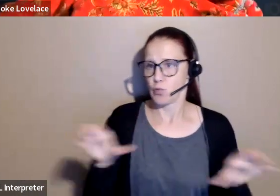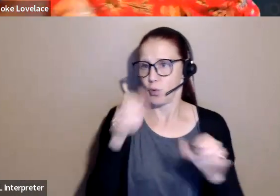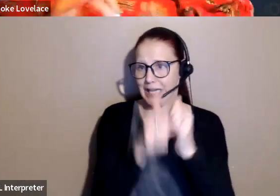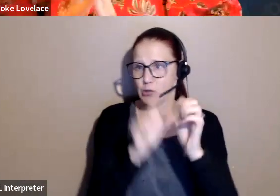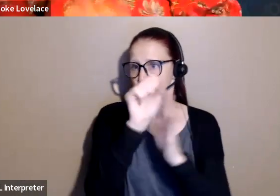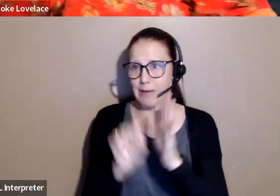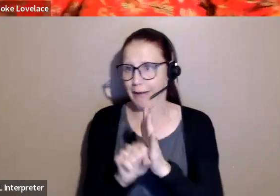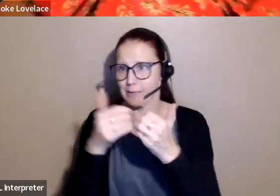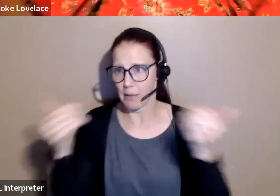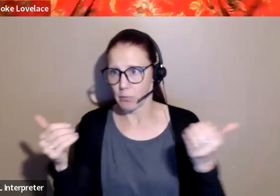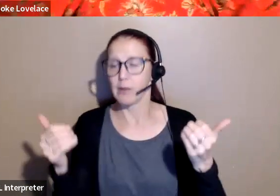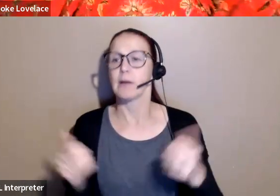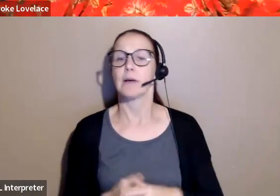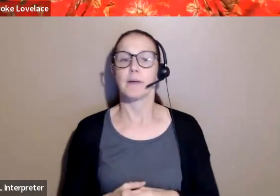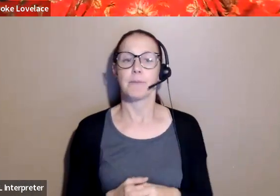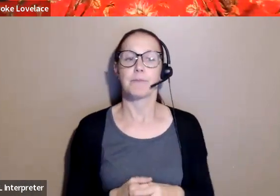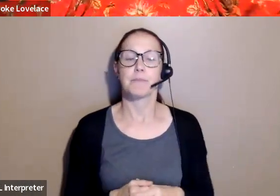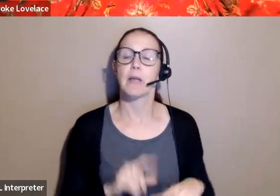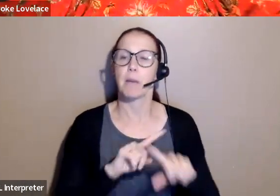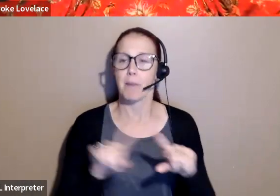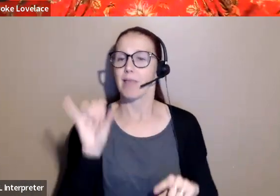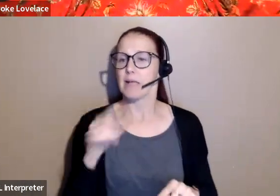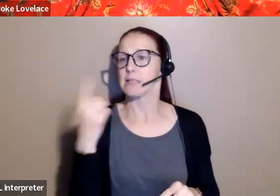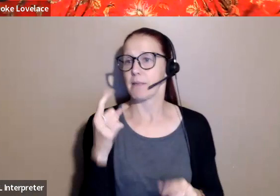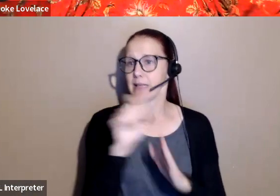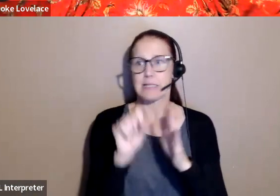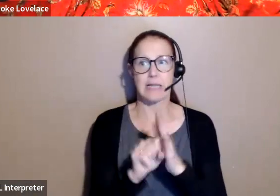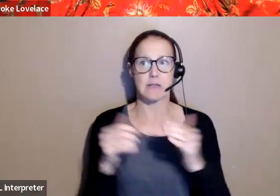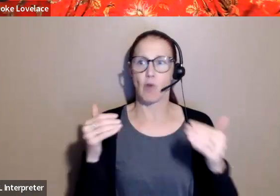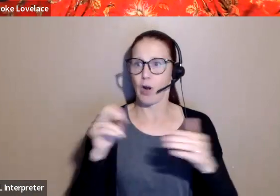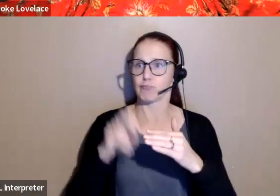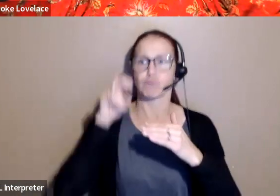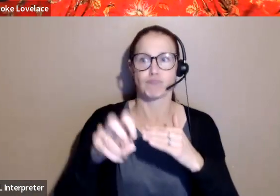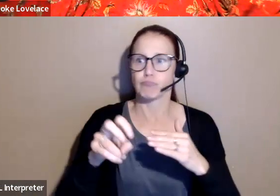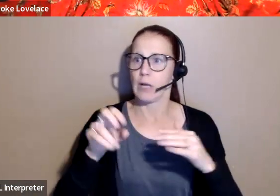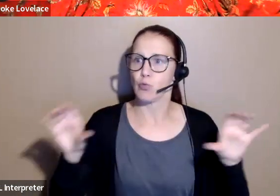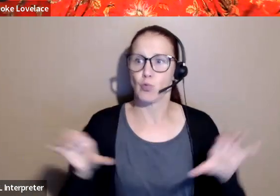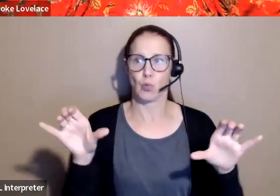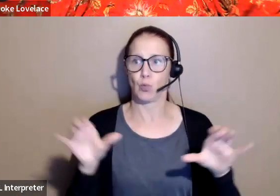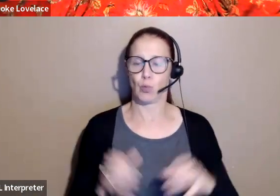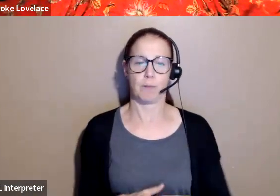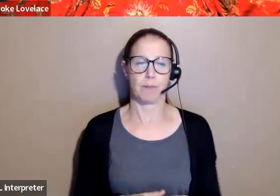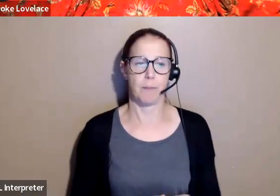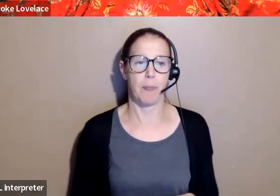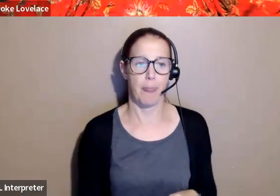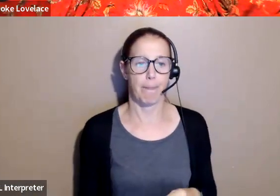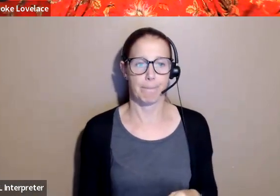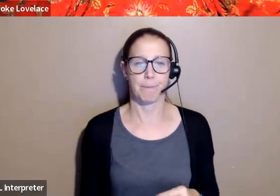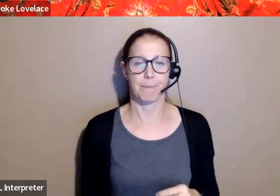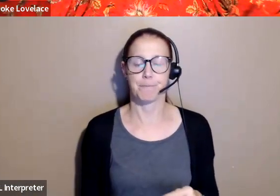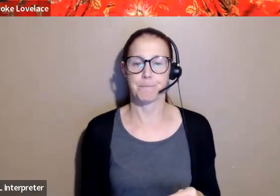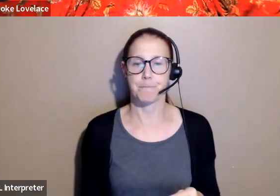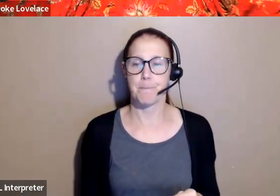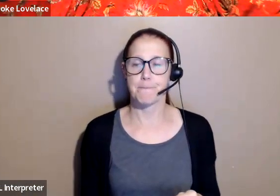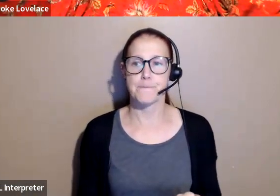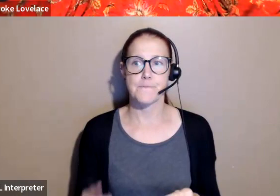but it is something that states have jumped ahead to go ahead and do in theirs. So I think